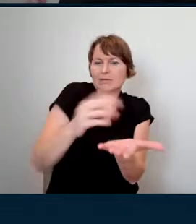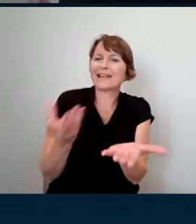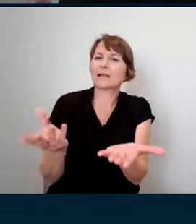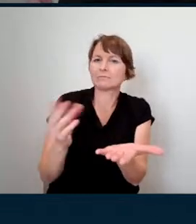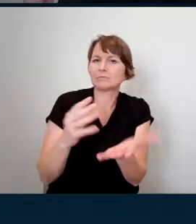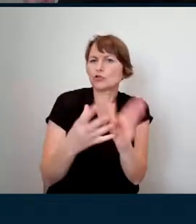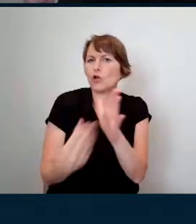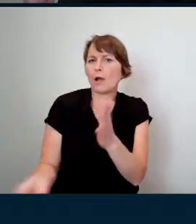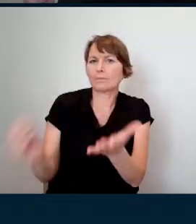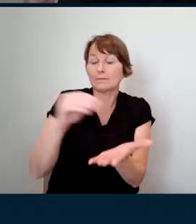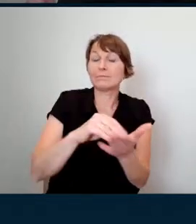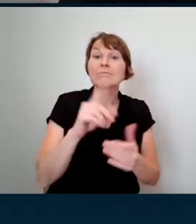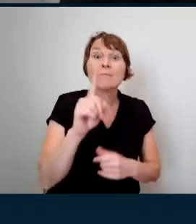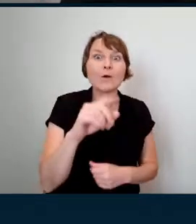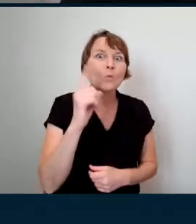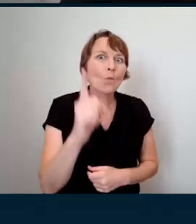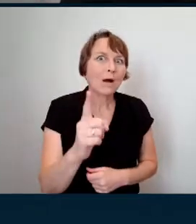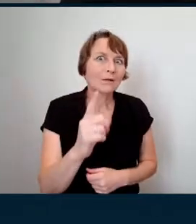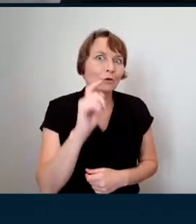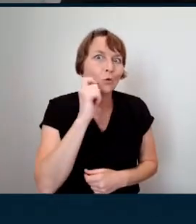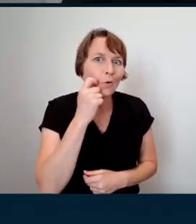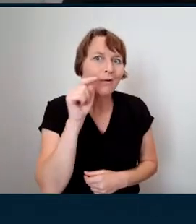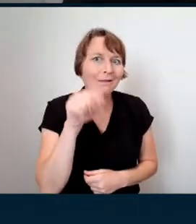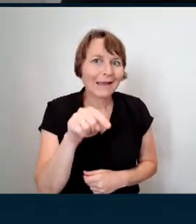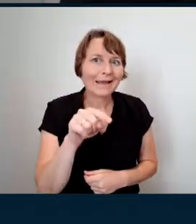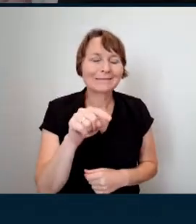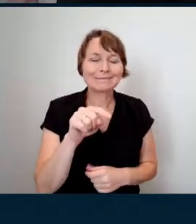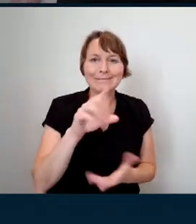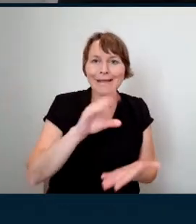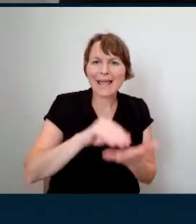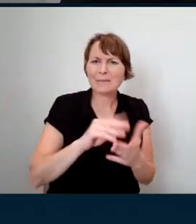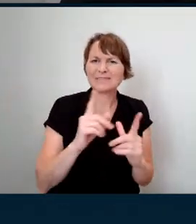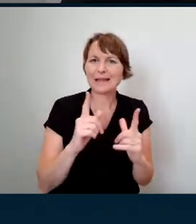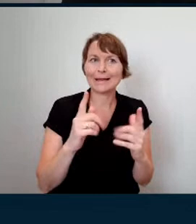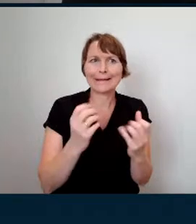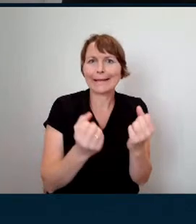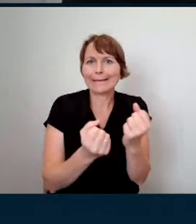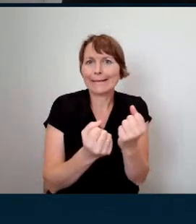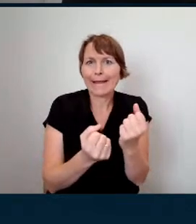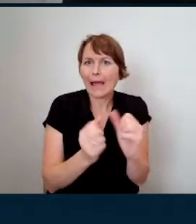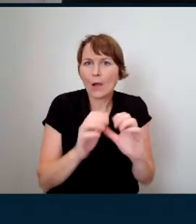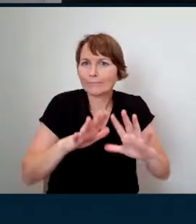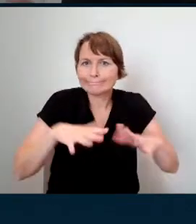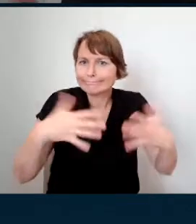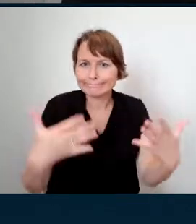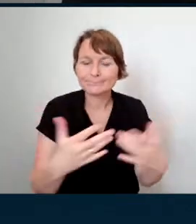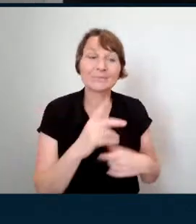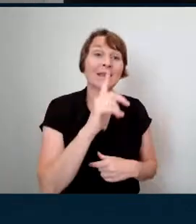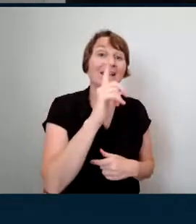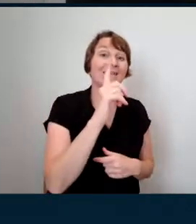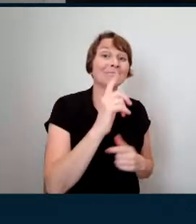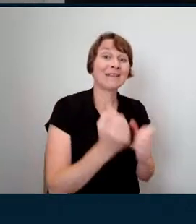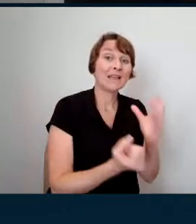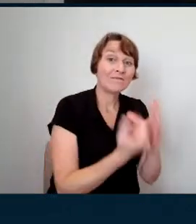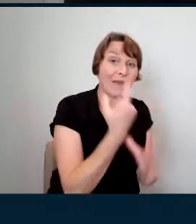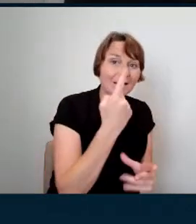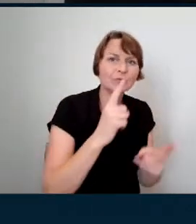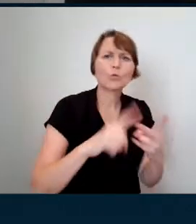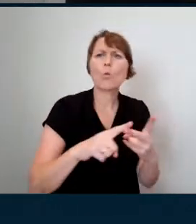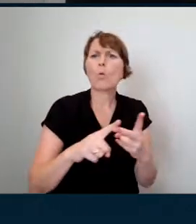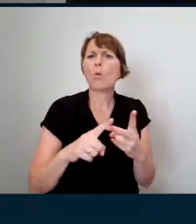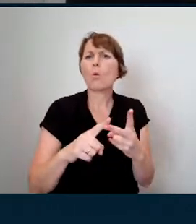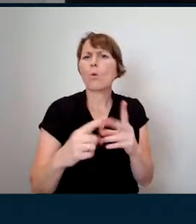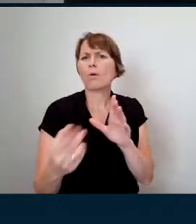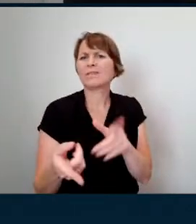can do is they can be triggered by events or by requests, but there are a lot of